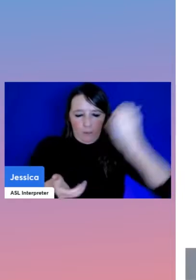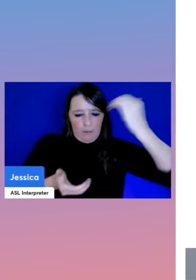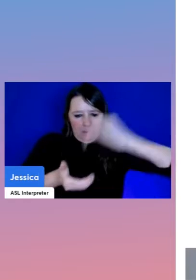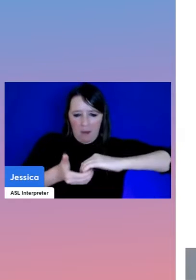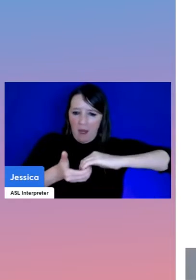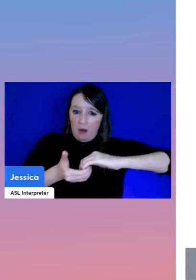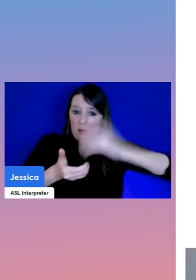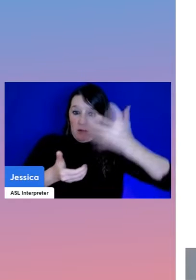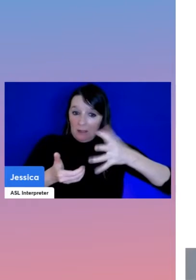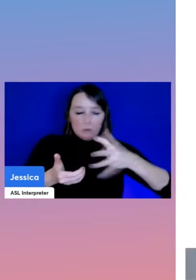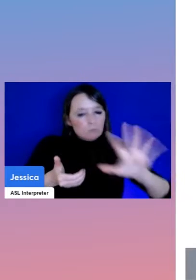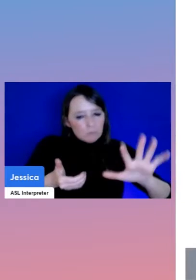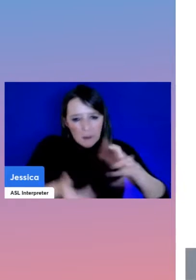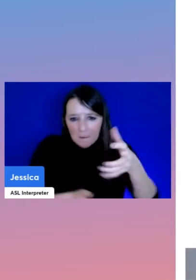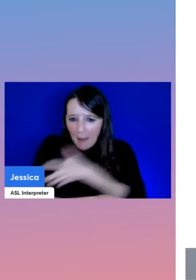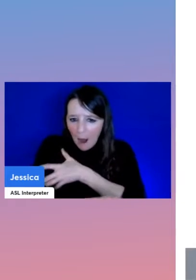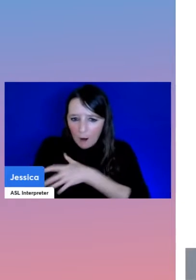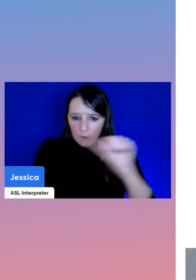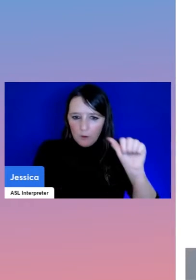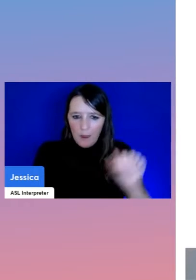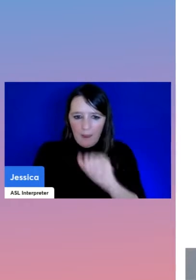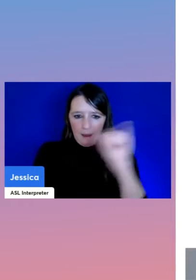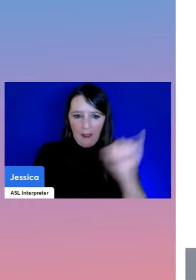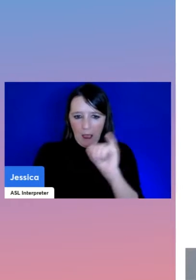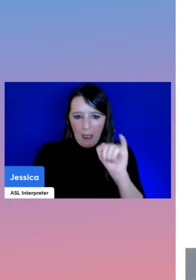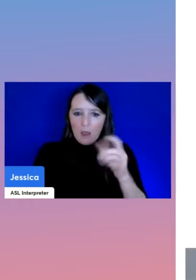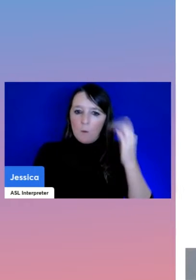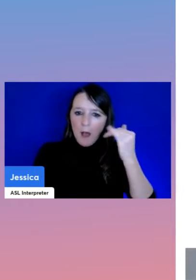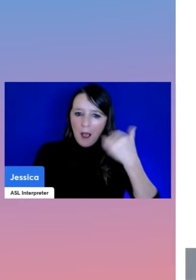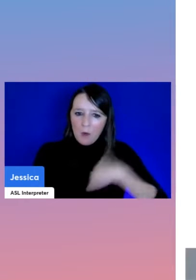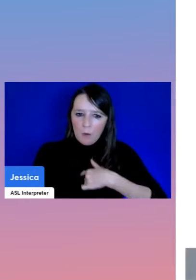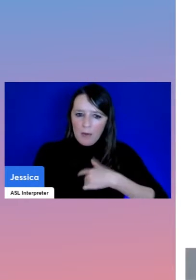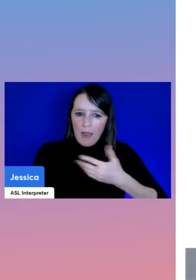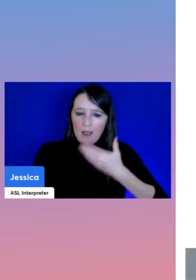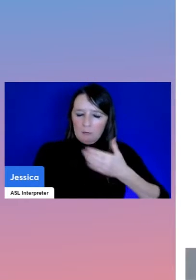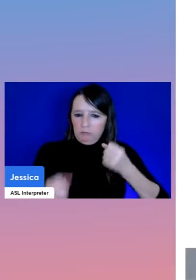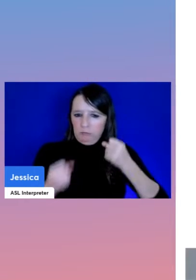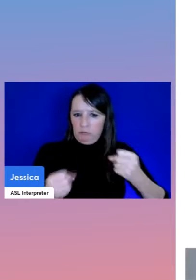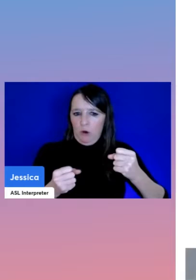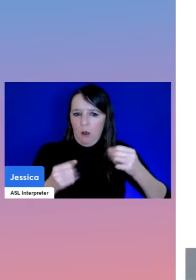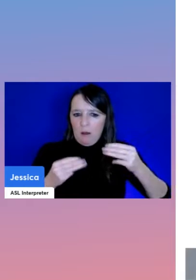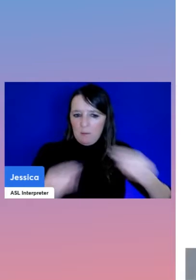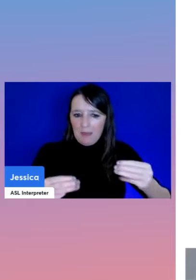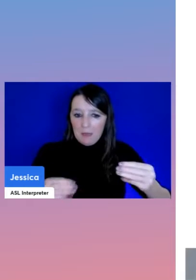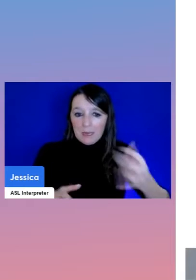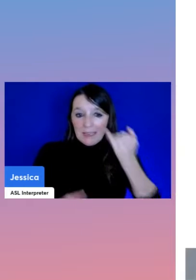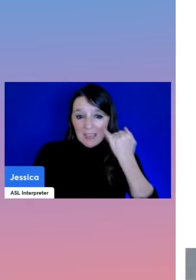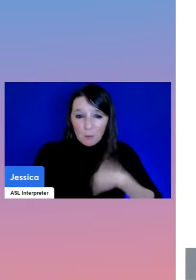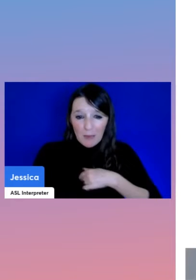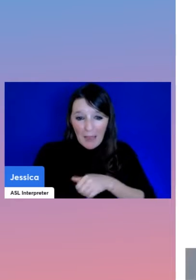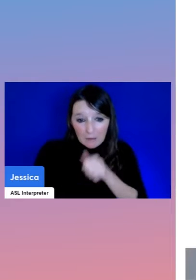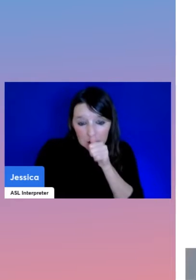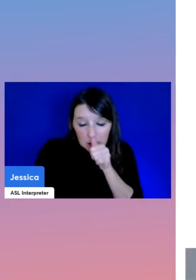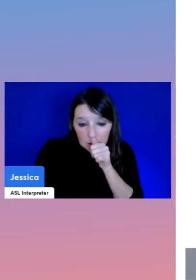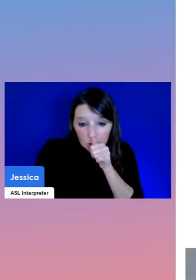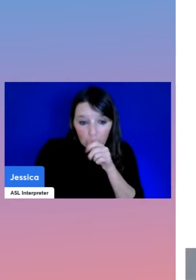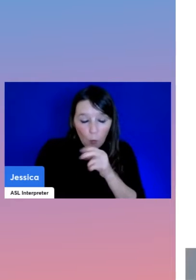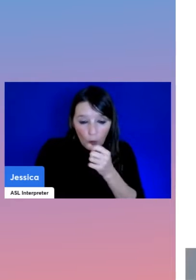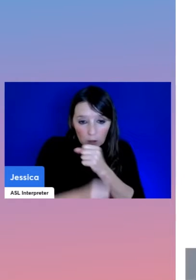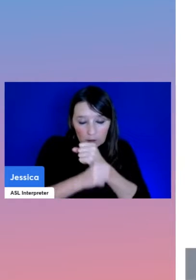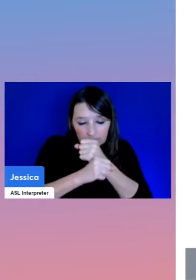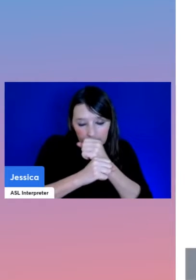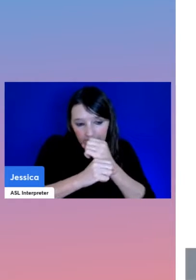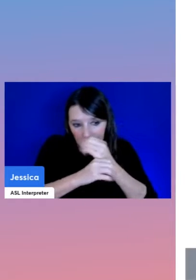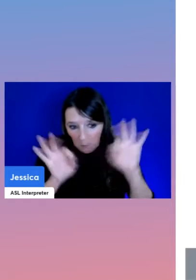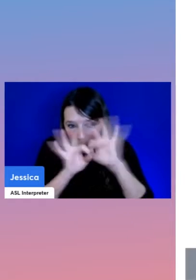powerful alliance that presents a robust method for handling secrets and secure data in cloud environments.